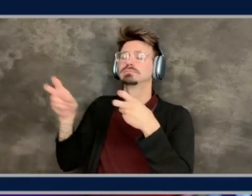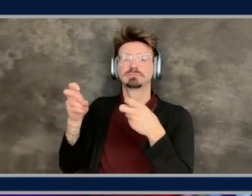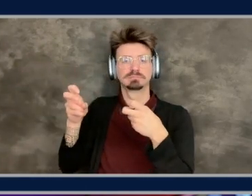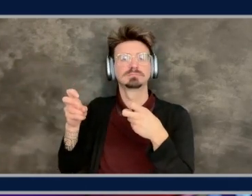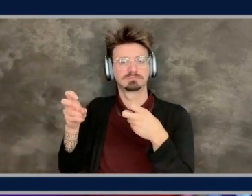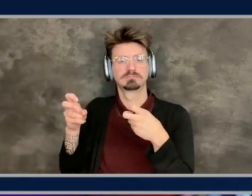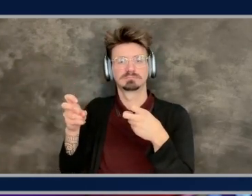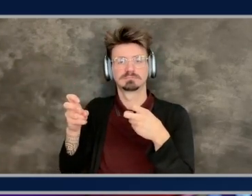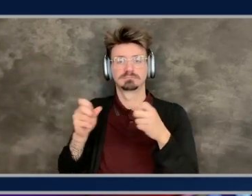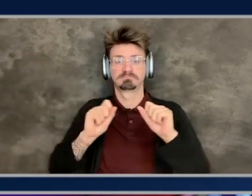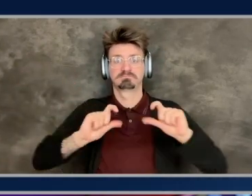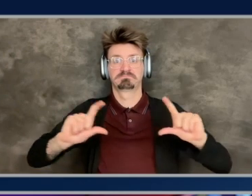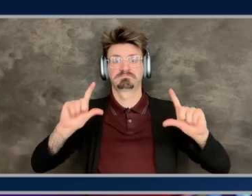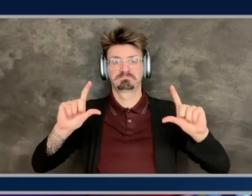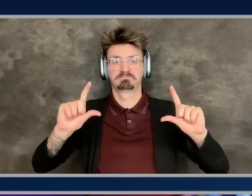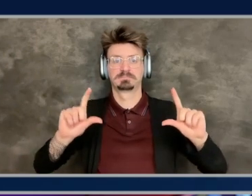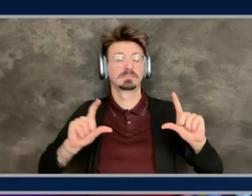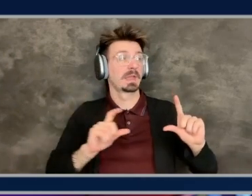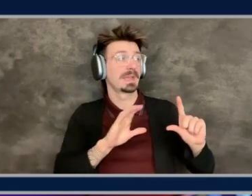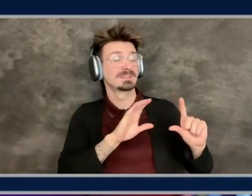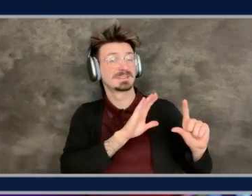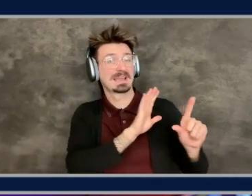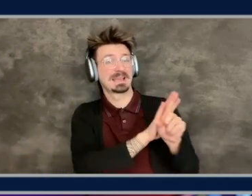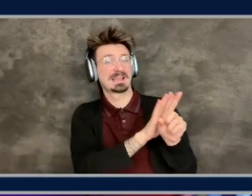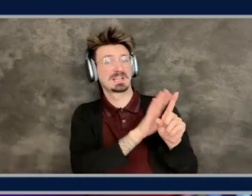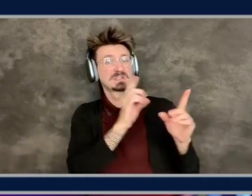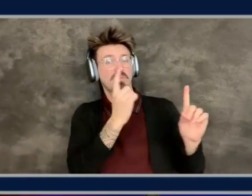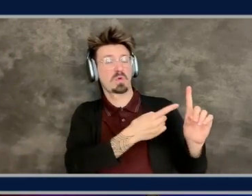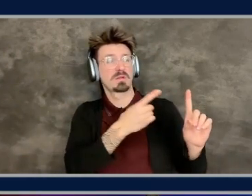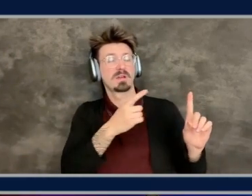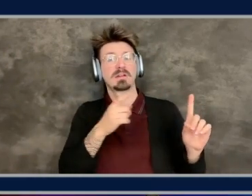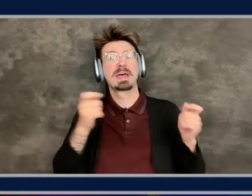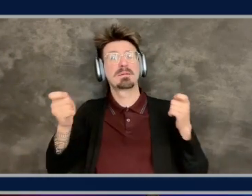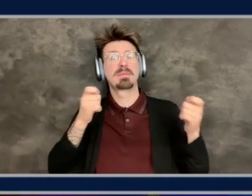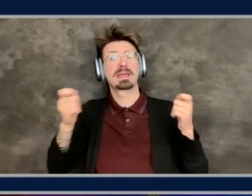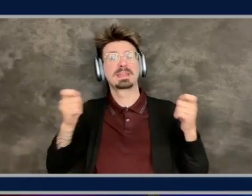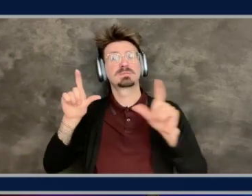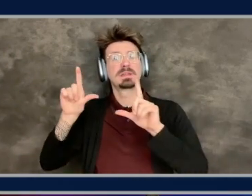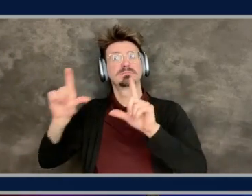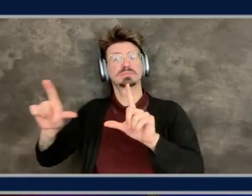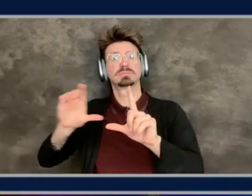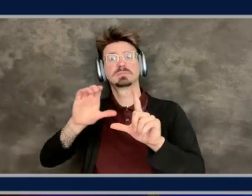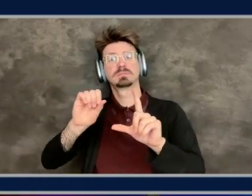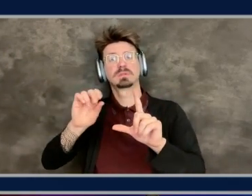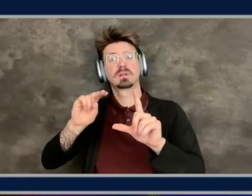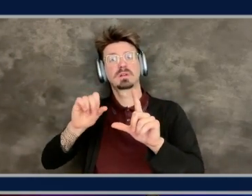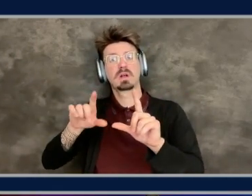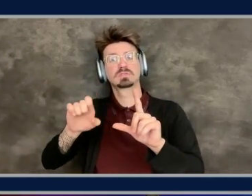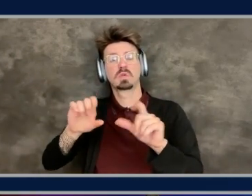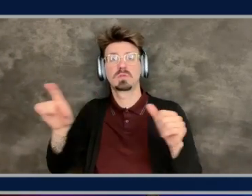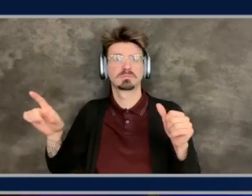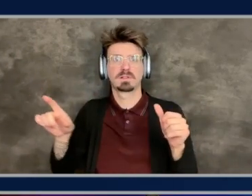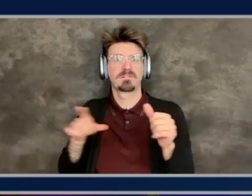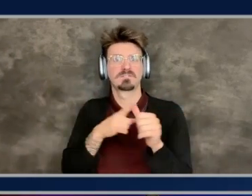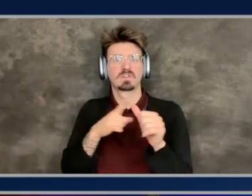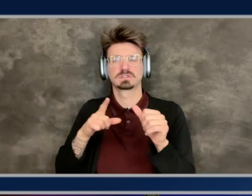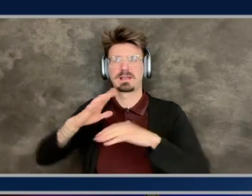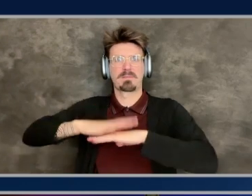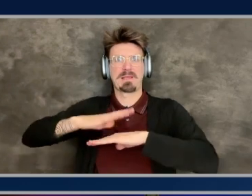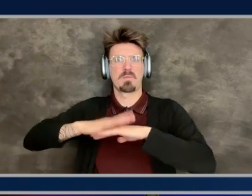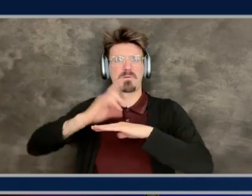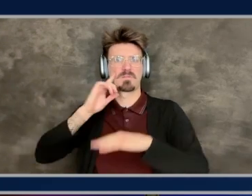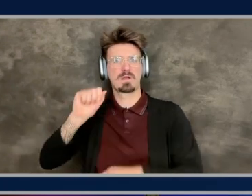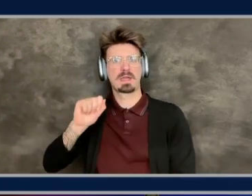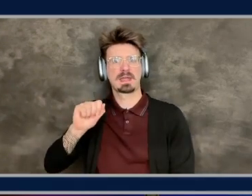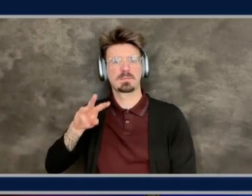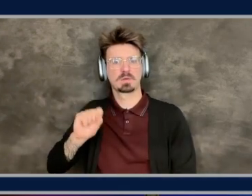And to Art's point about the management console being everyone's kind of first foray into AWS, this screen particularly